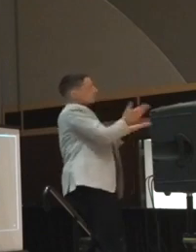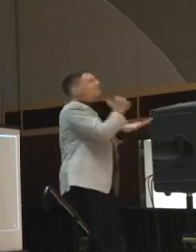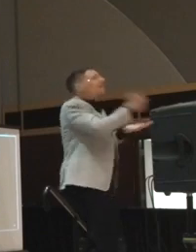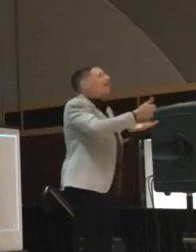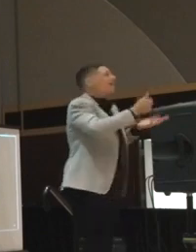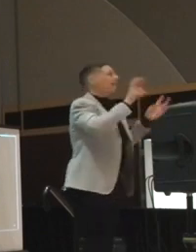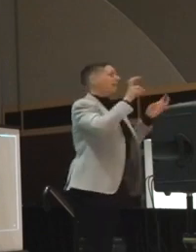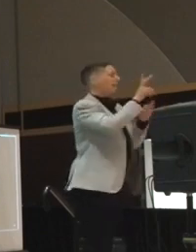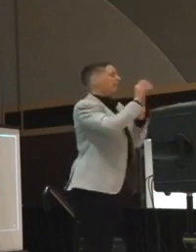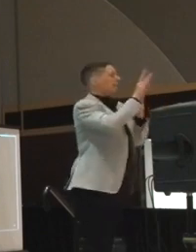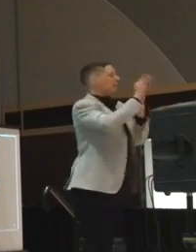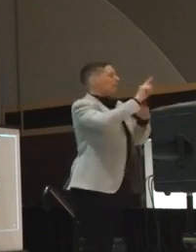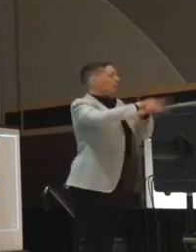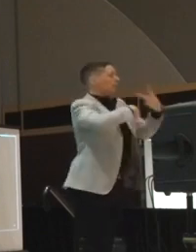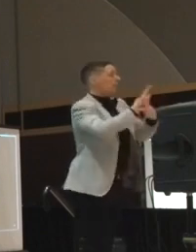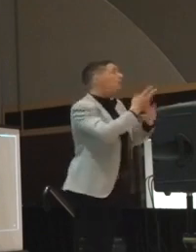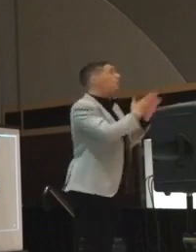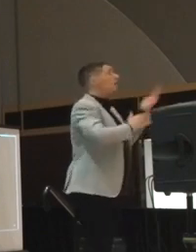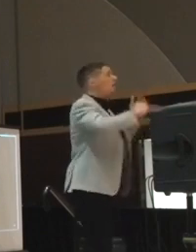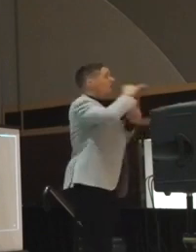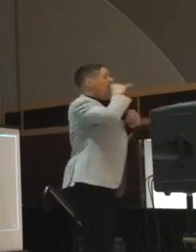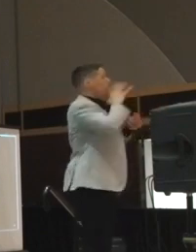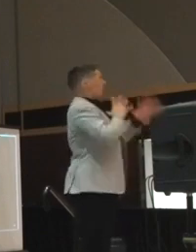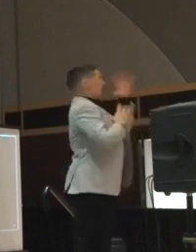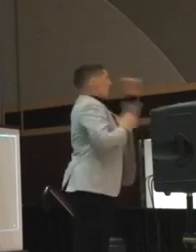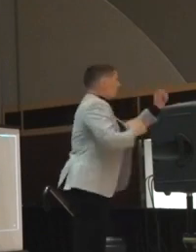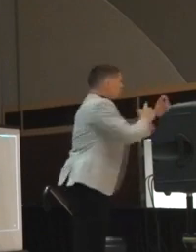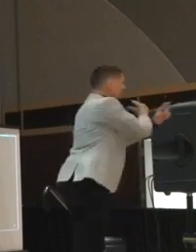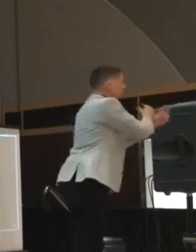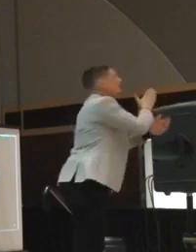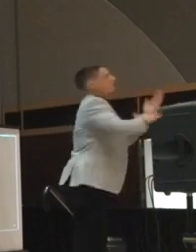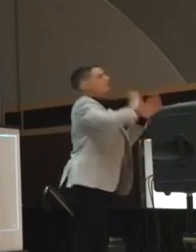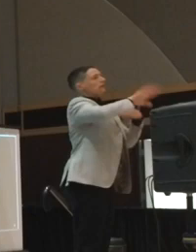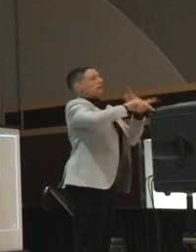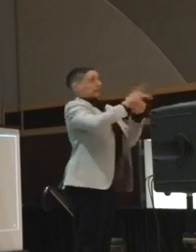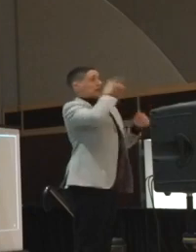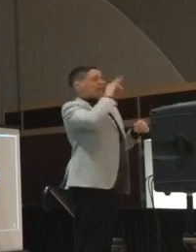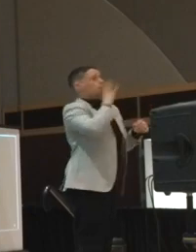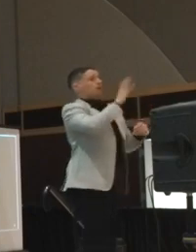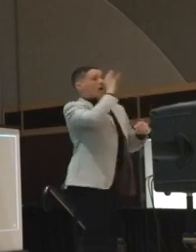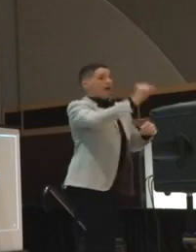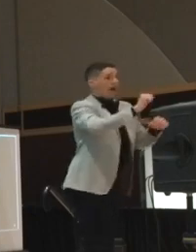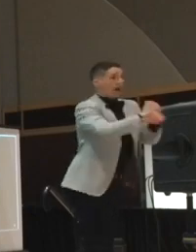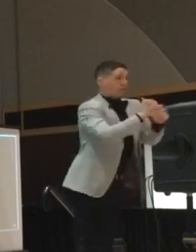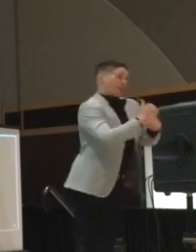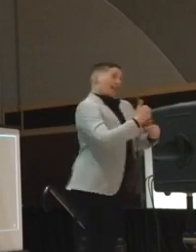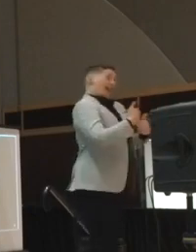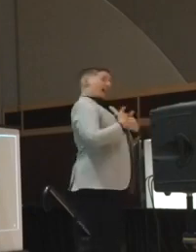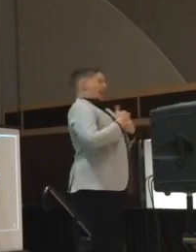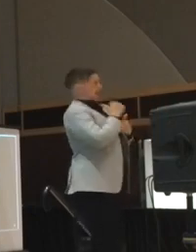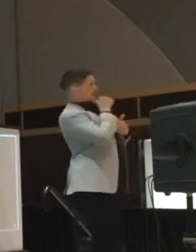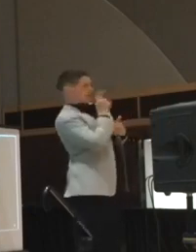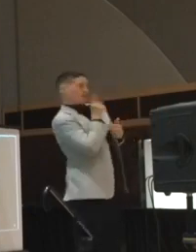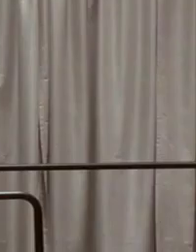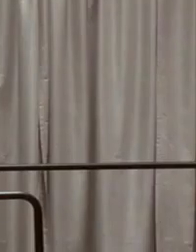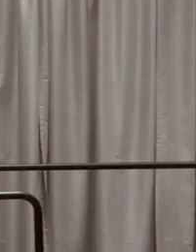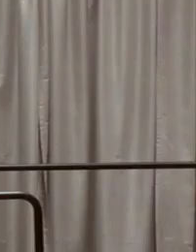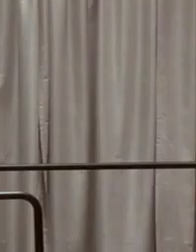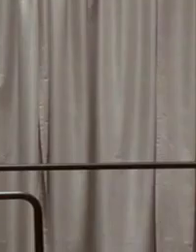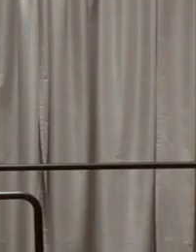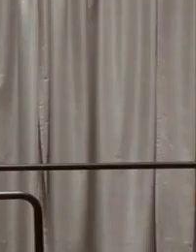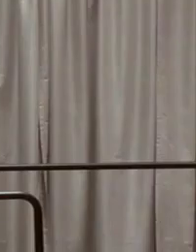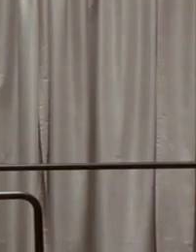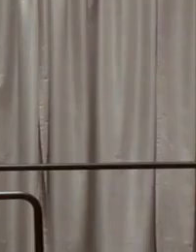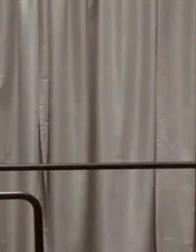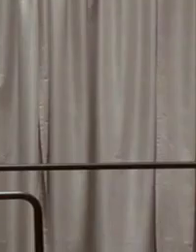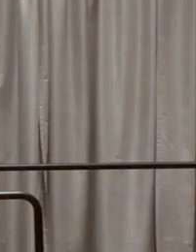geometry kid, another kid might be an algebra kid, and I'm probably not going to be much of either one of them, but I know how to find the books and give them to them. Because if you bore these